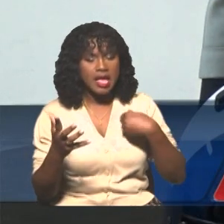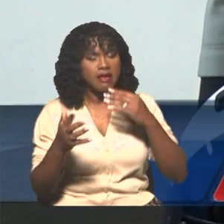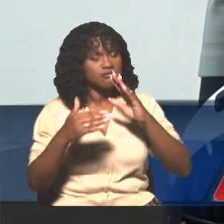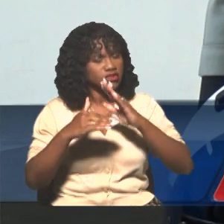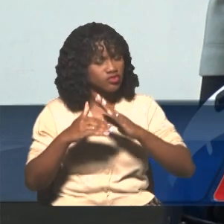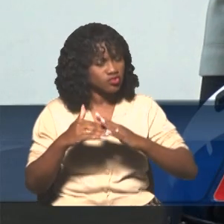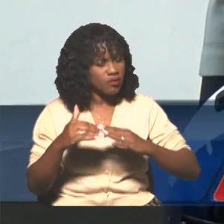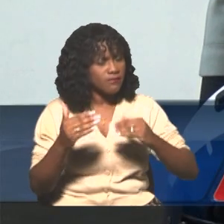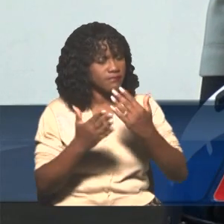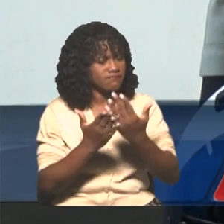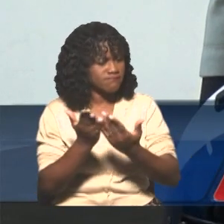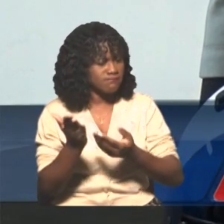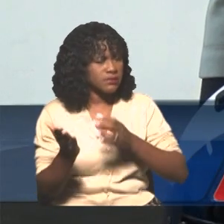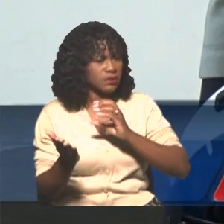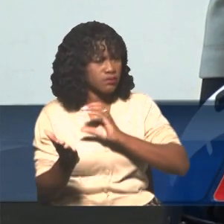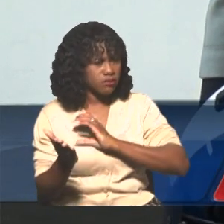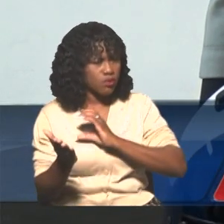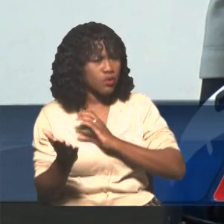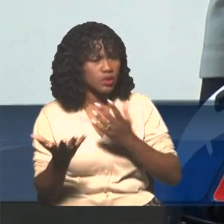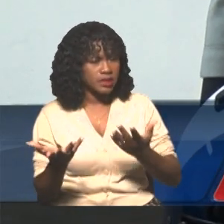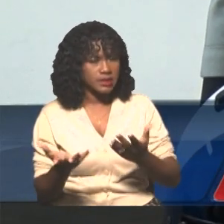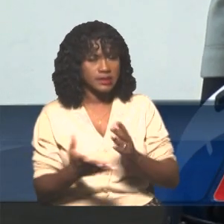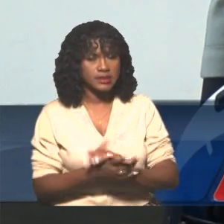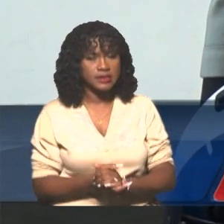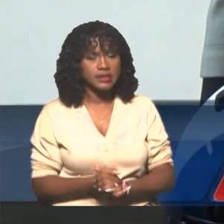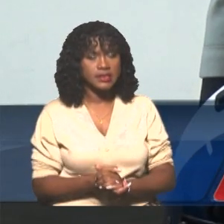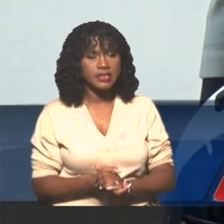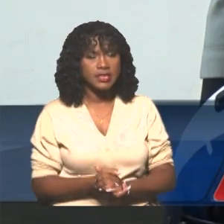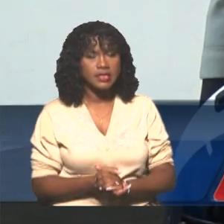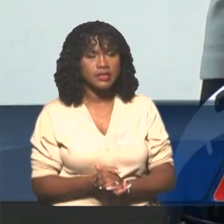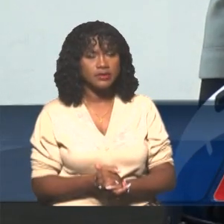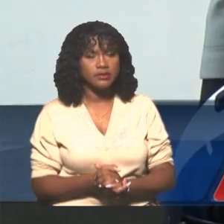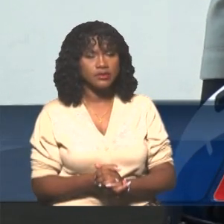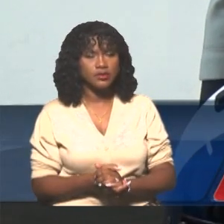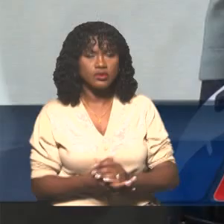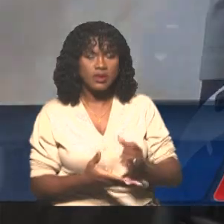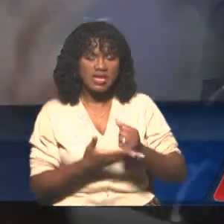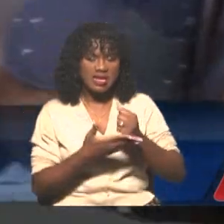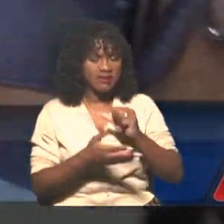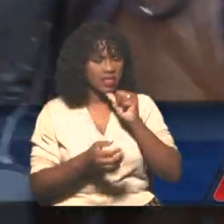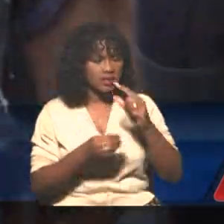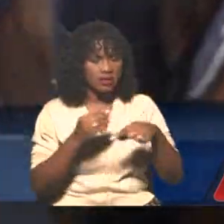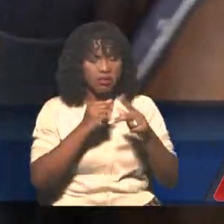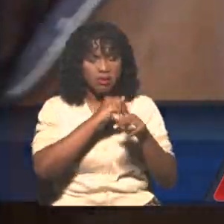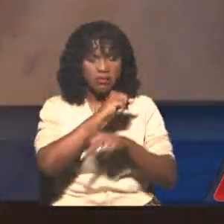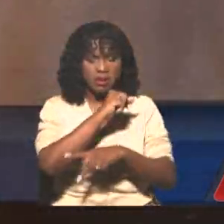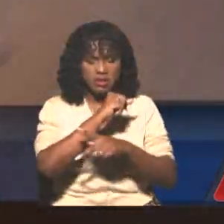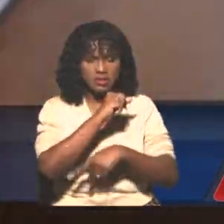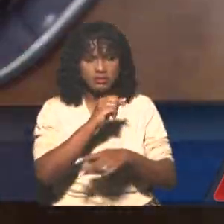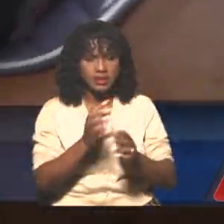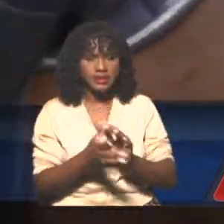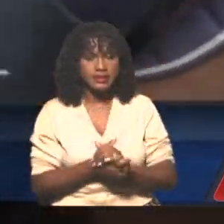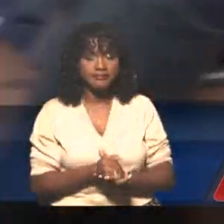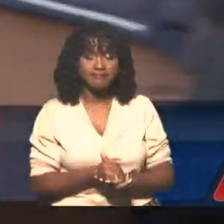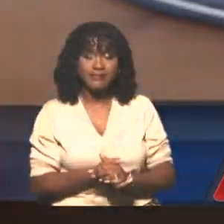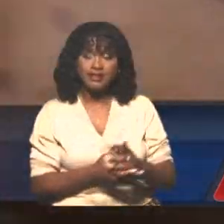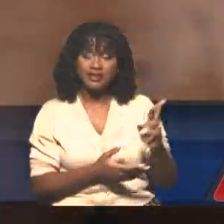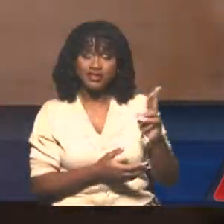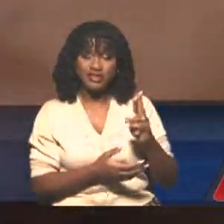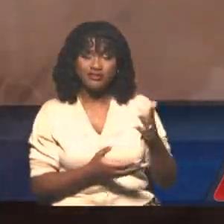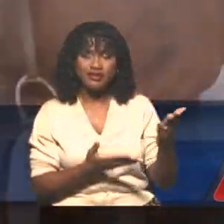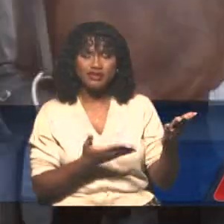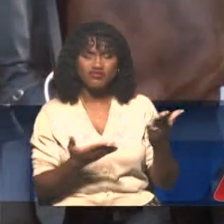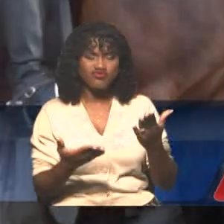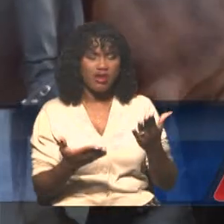of the law, where it is more proactive and it's more restorative than punitive. The four-legged friends bring